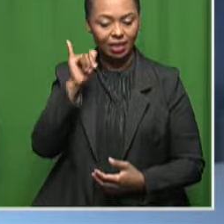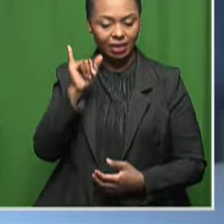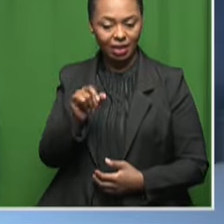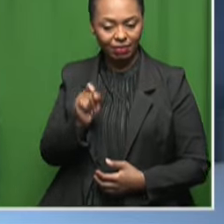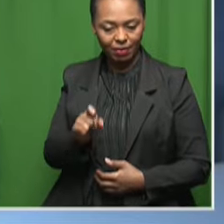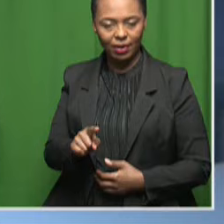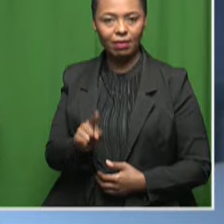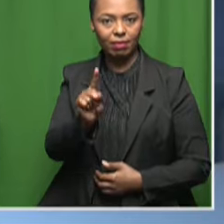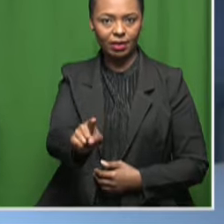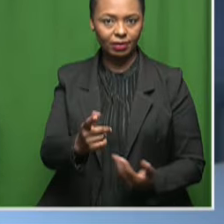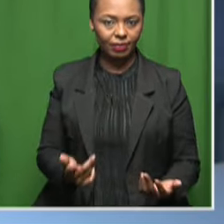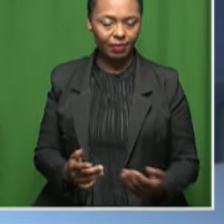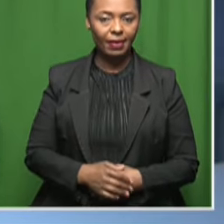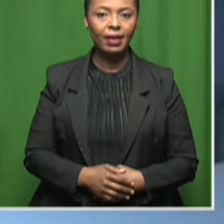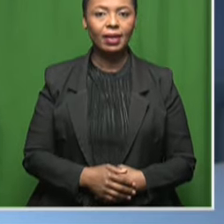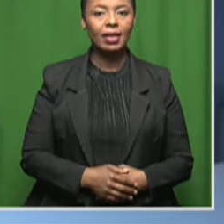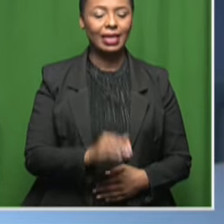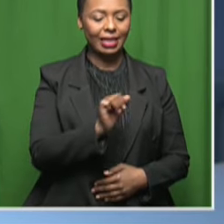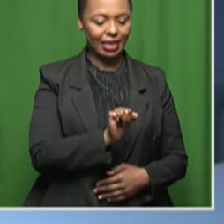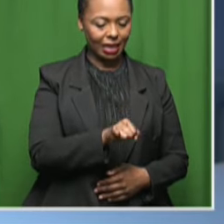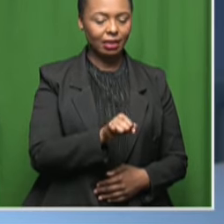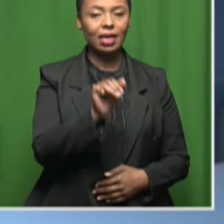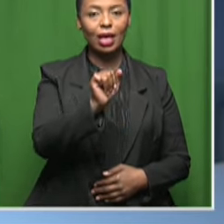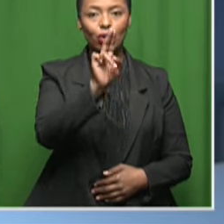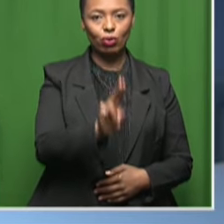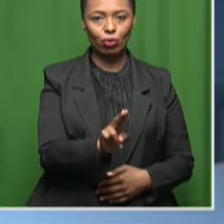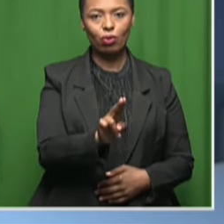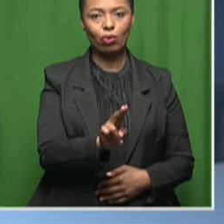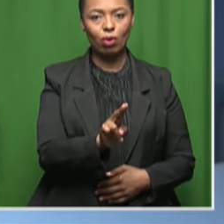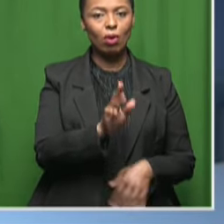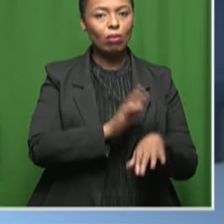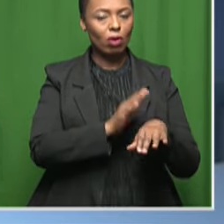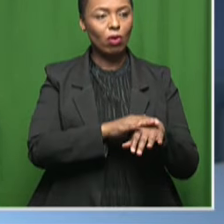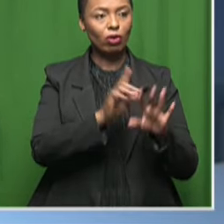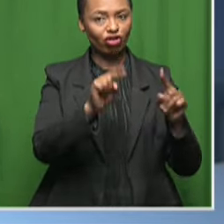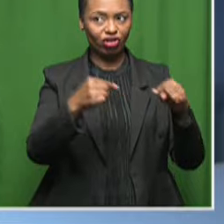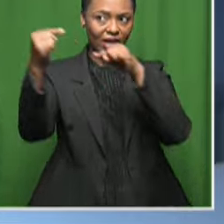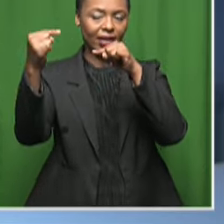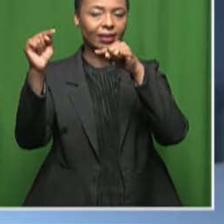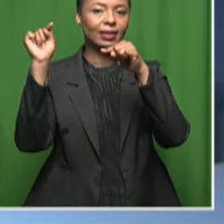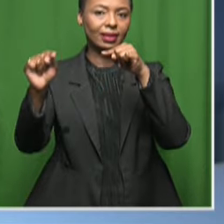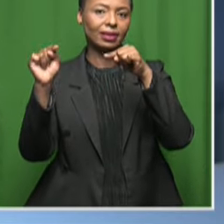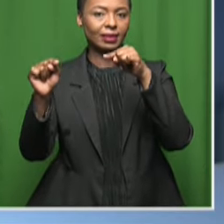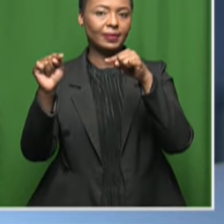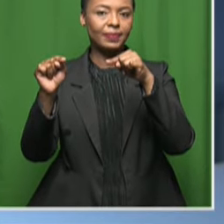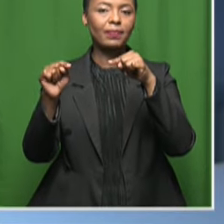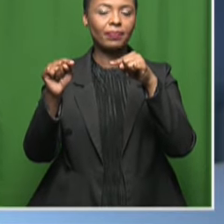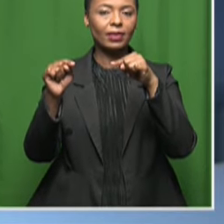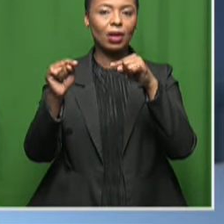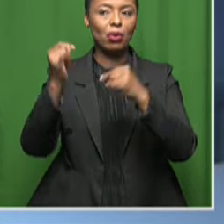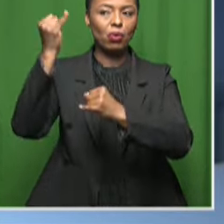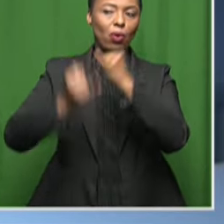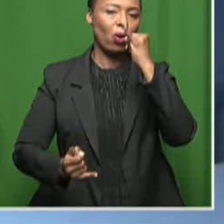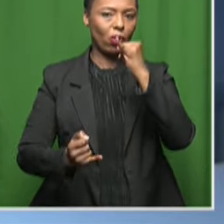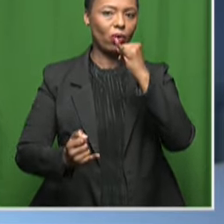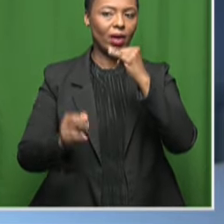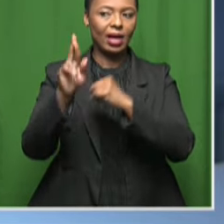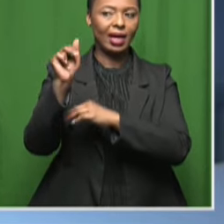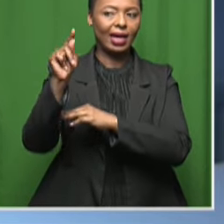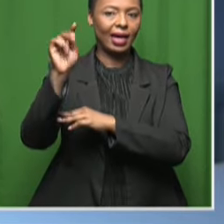think the AU, the African Union itself, has built the capacity to challenge the wrong